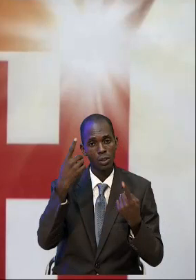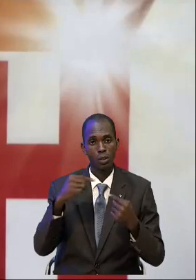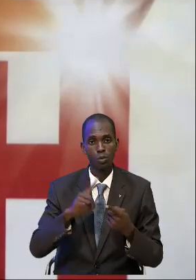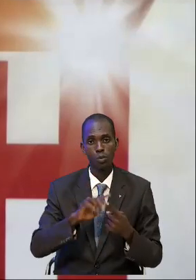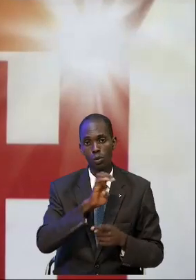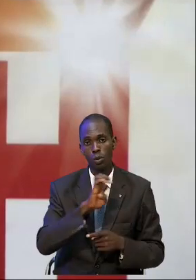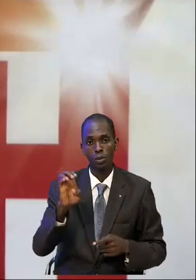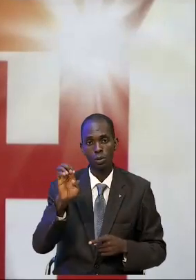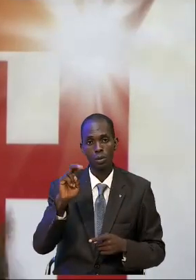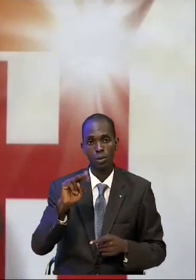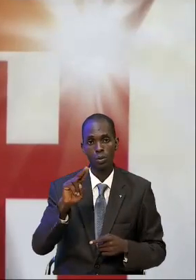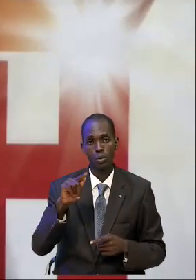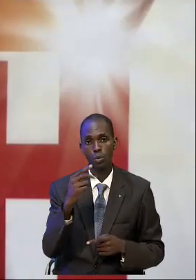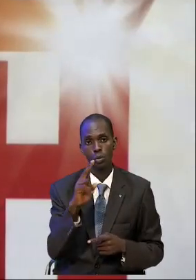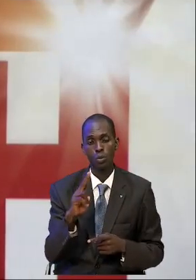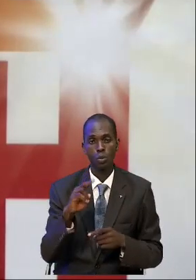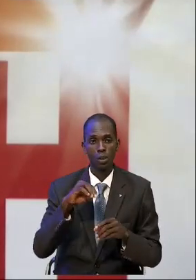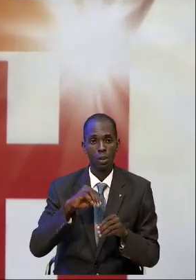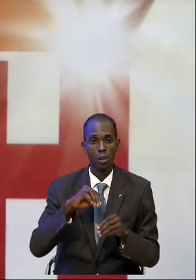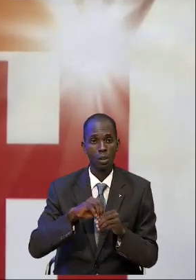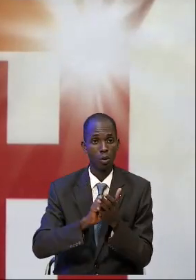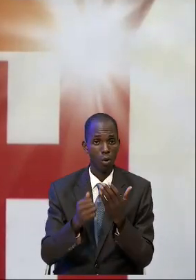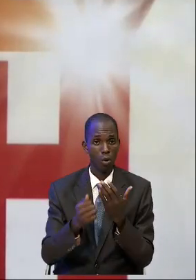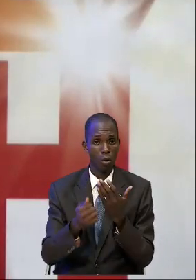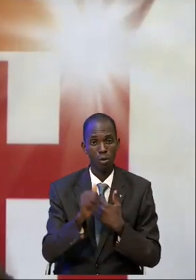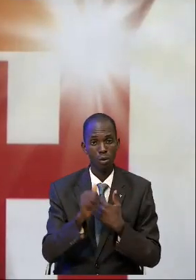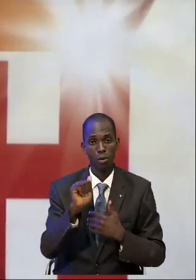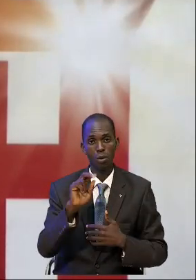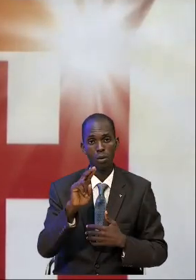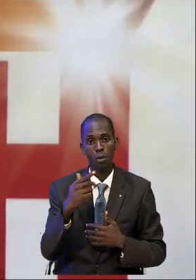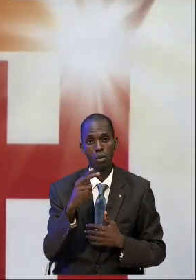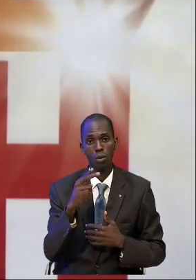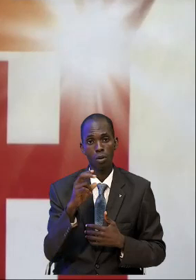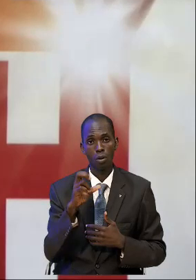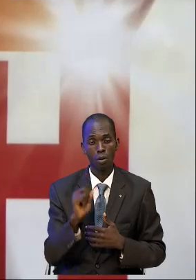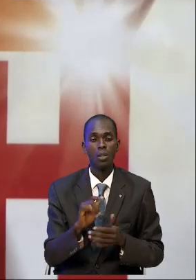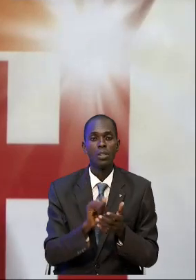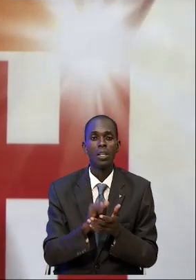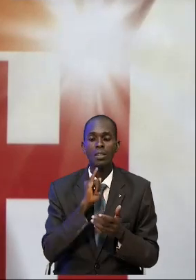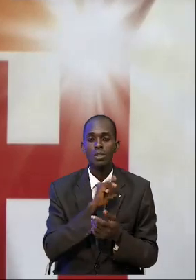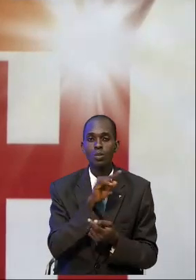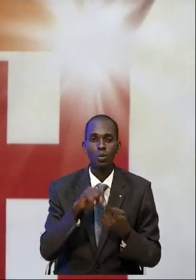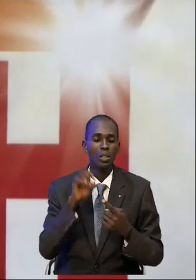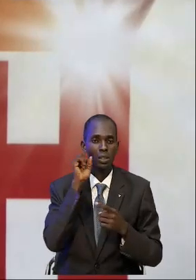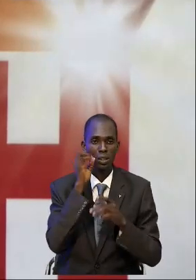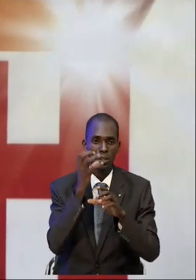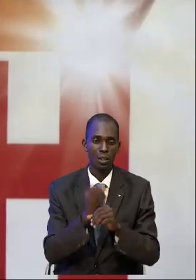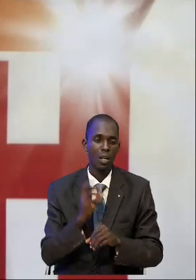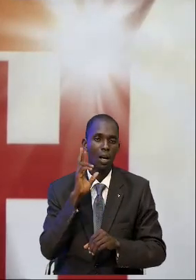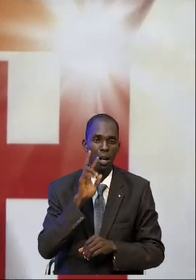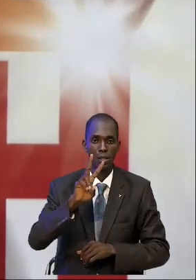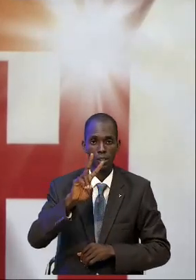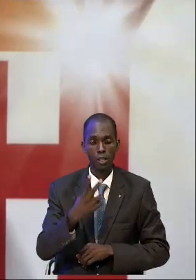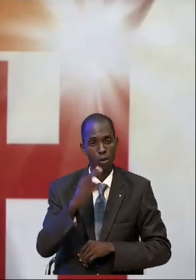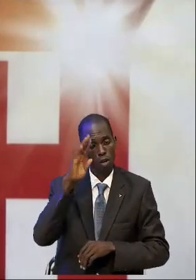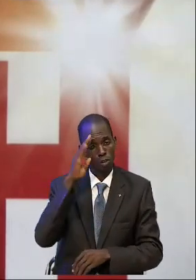2014 when our GS came to Enugu here on August. That was when, after the program, that was